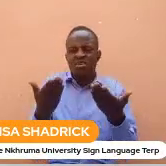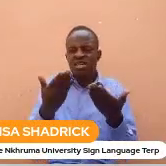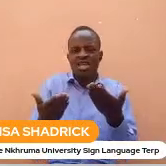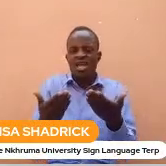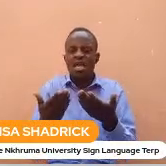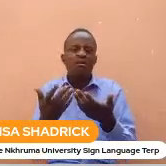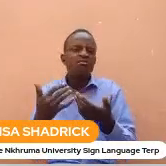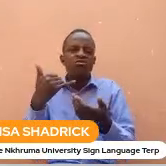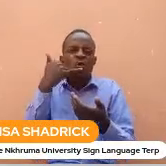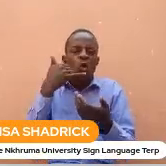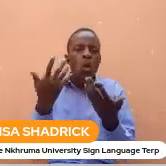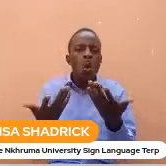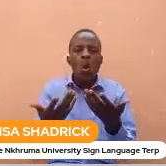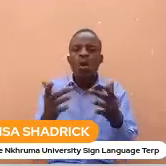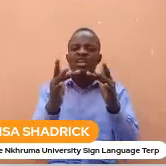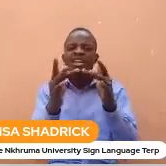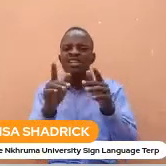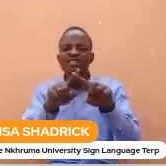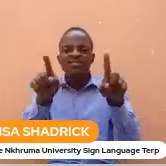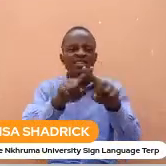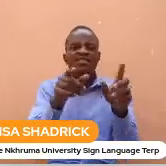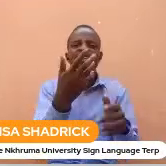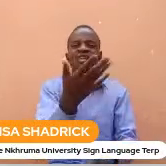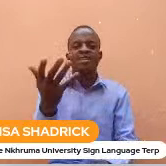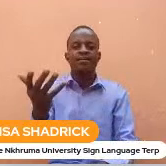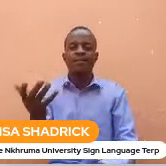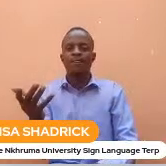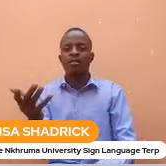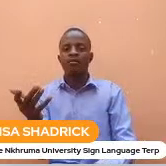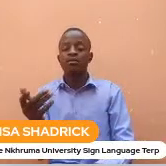Marty. So a contraceptive, to everyone who's